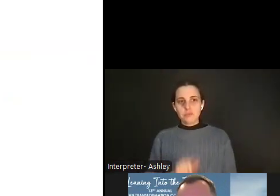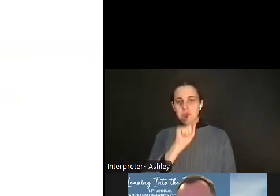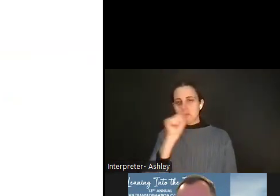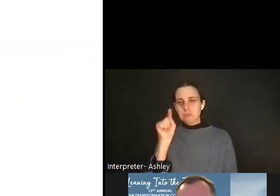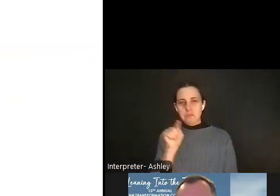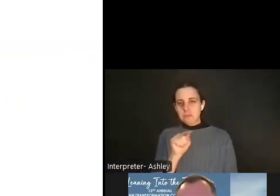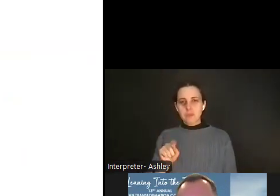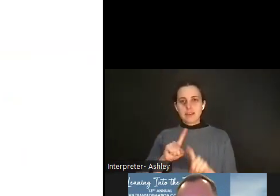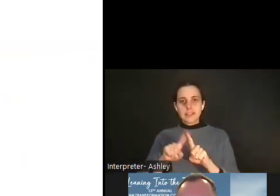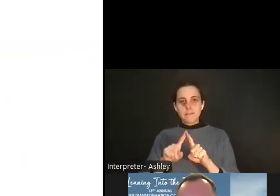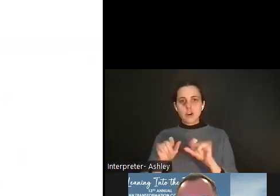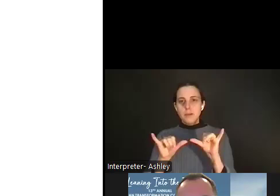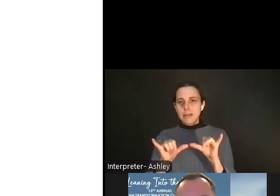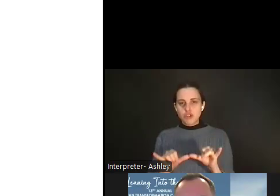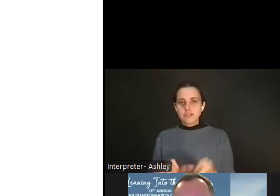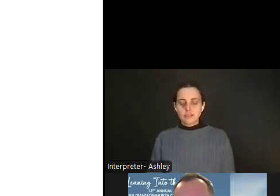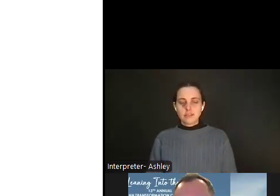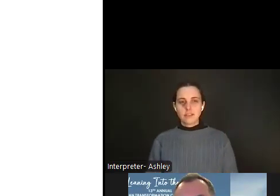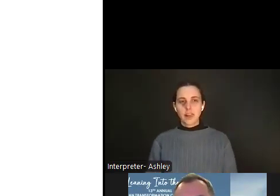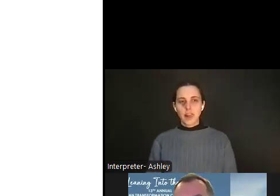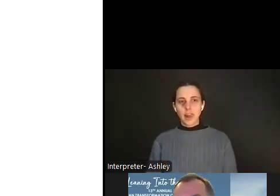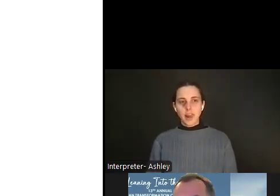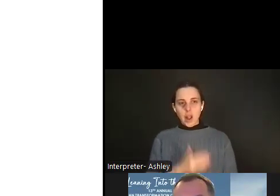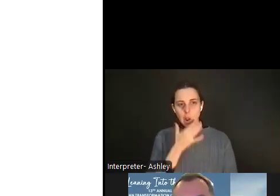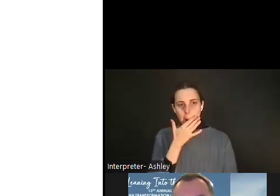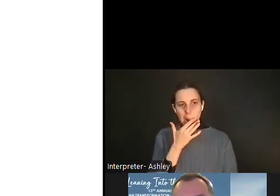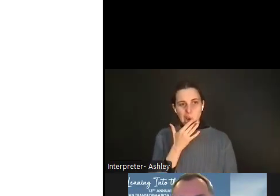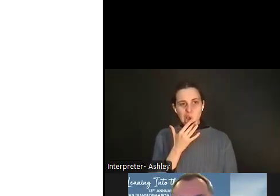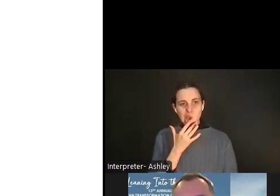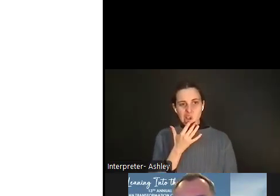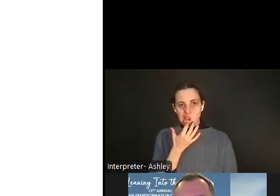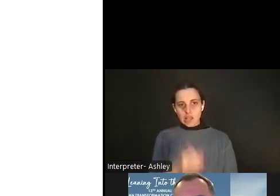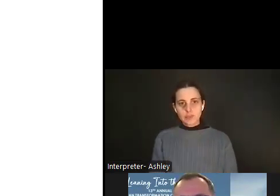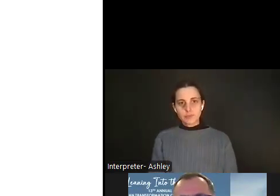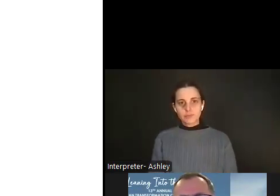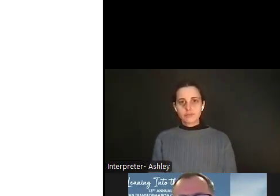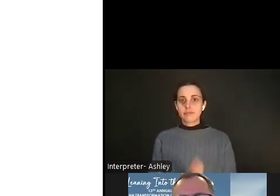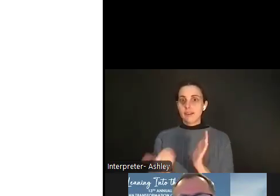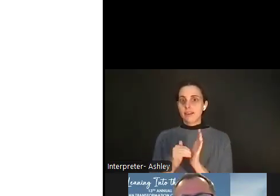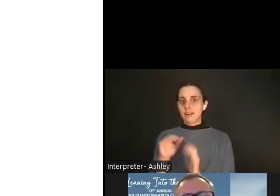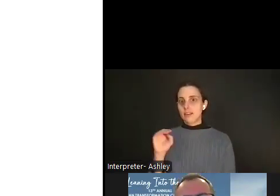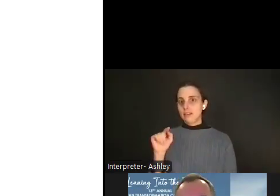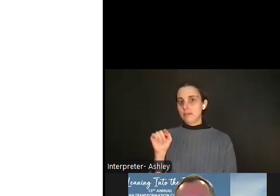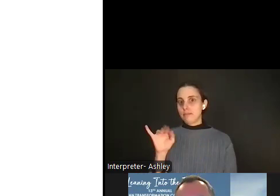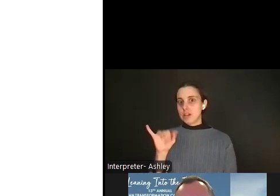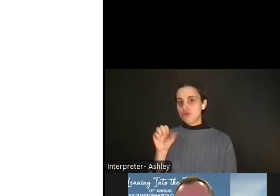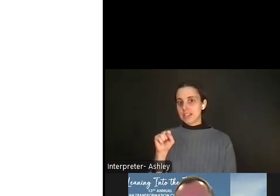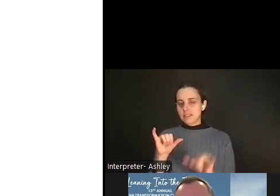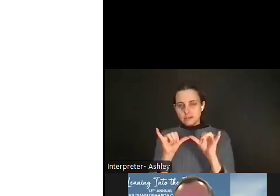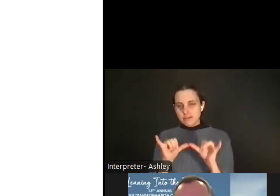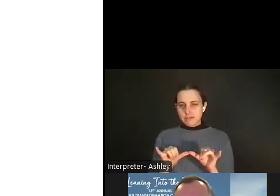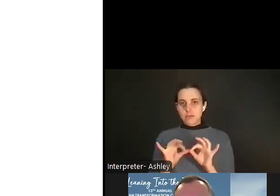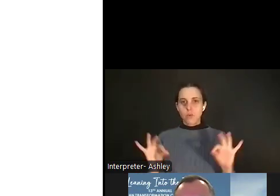place. Okay, metrics, again, super important. So we also, and from a cultural